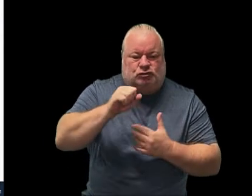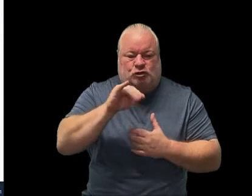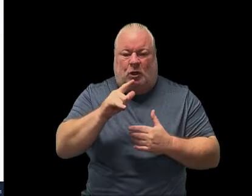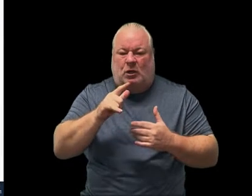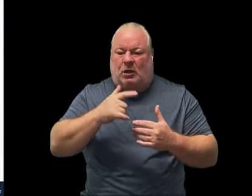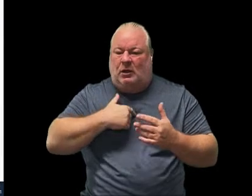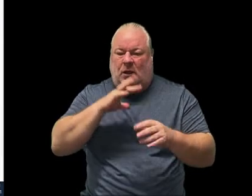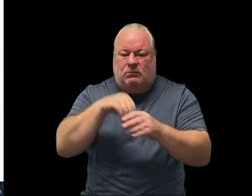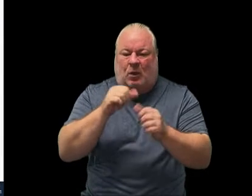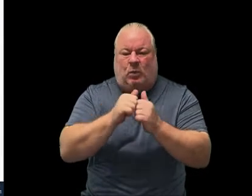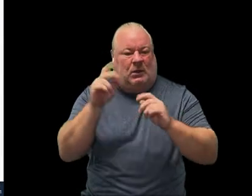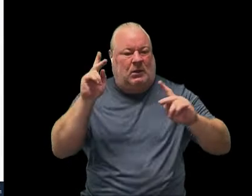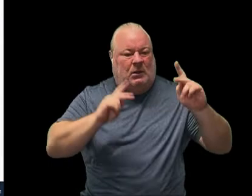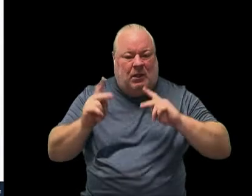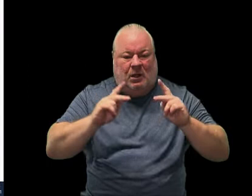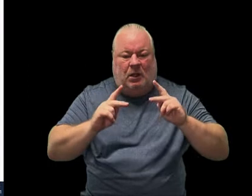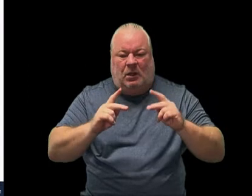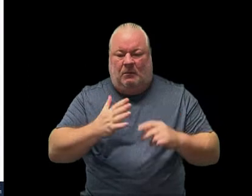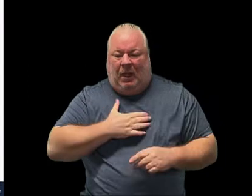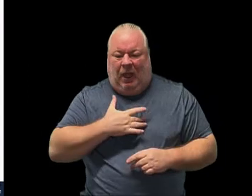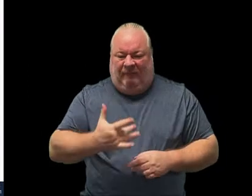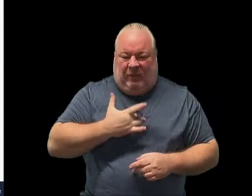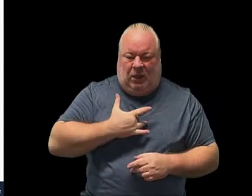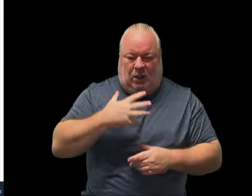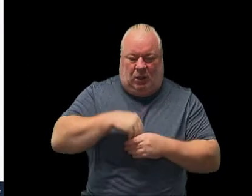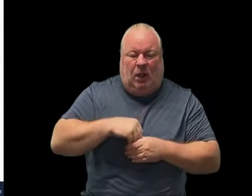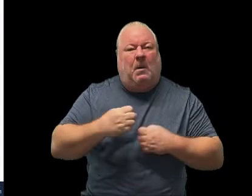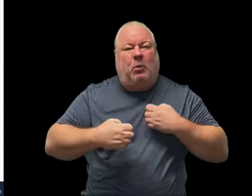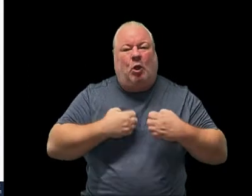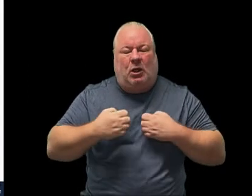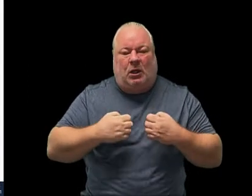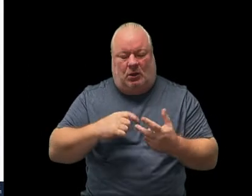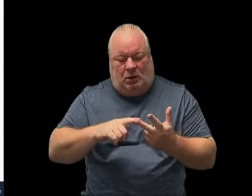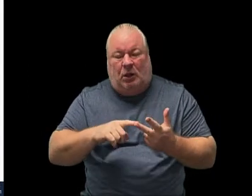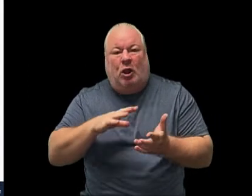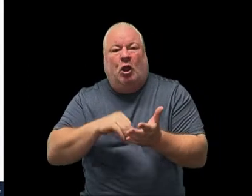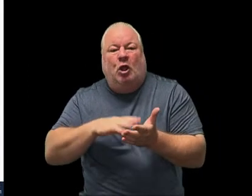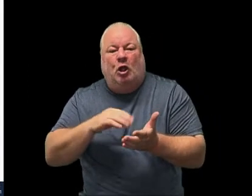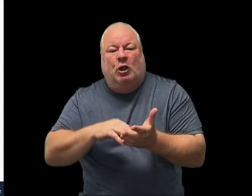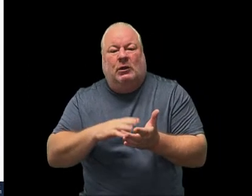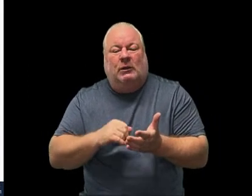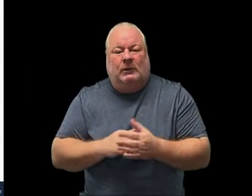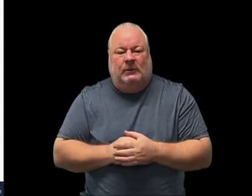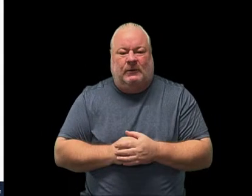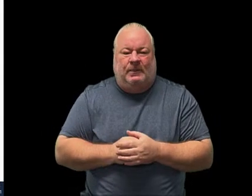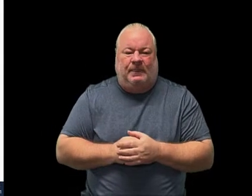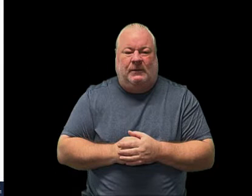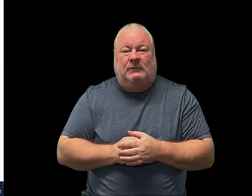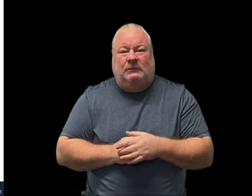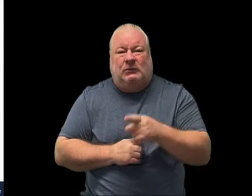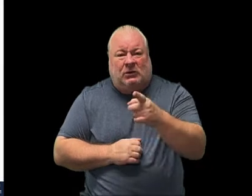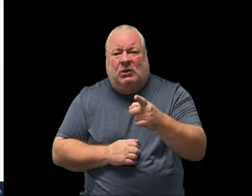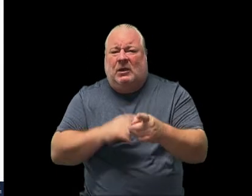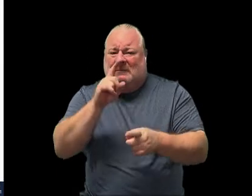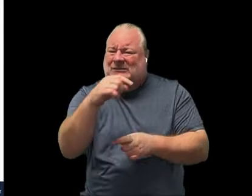and very soon all of you will be doing this, you're going to let us know if you're feeling